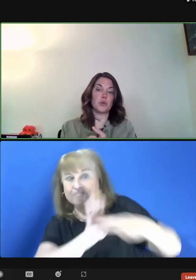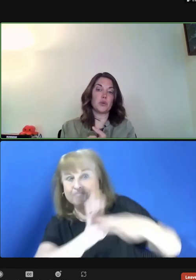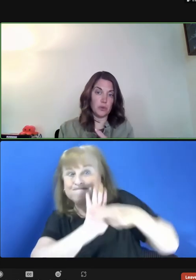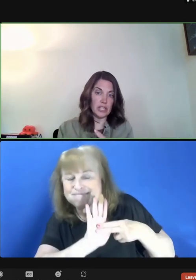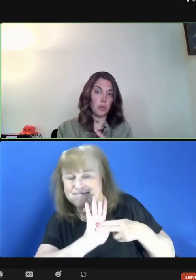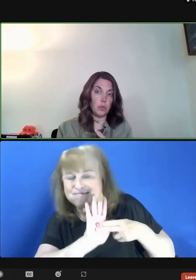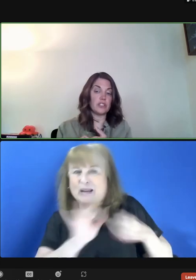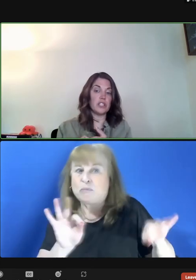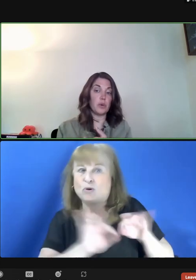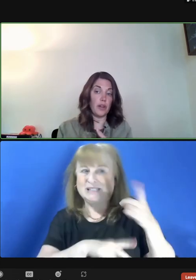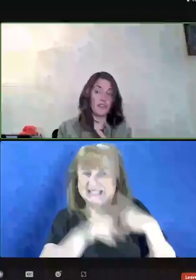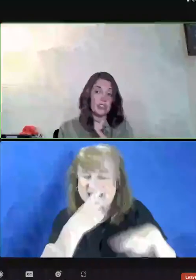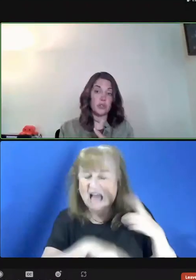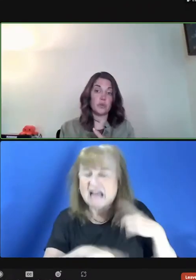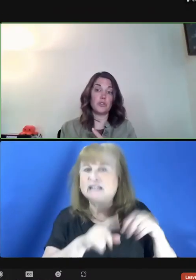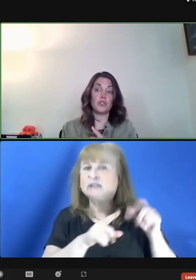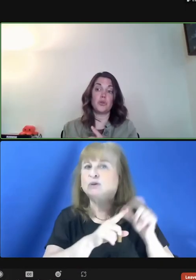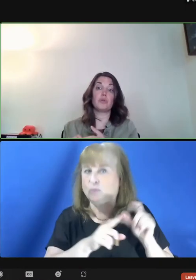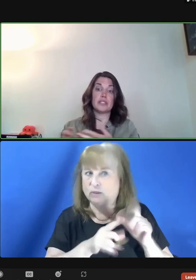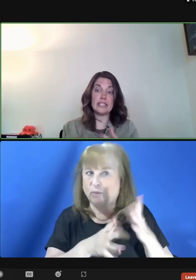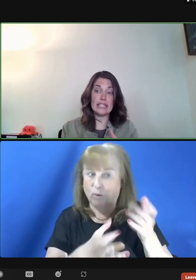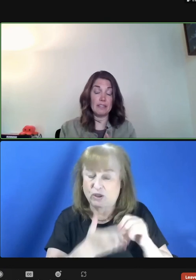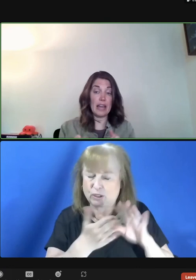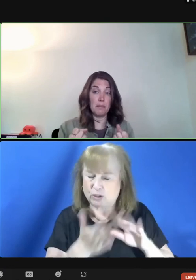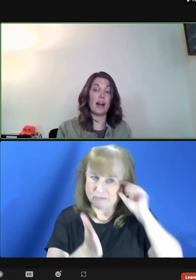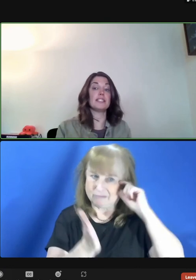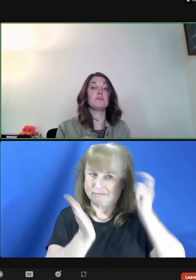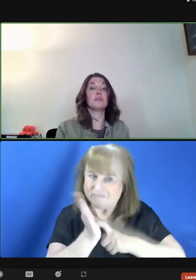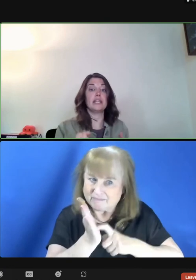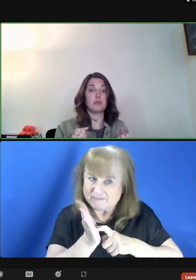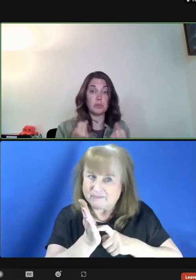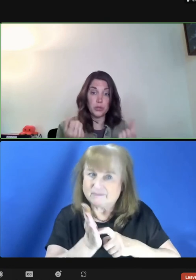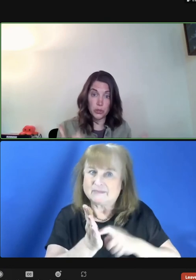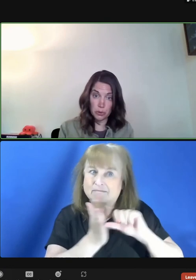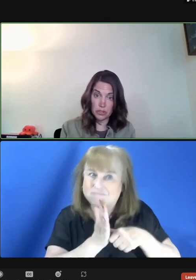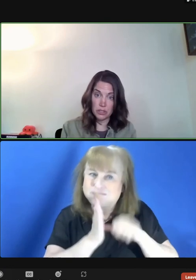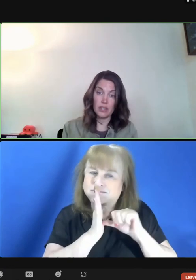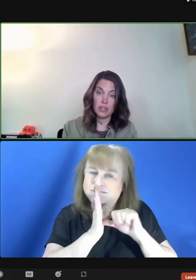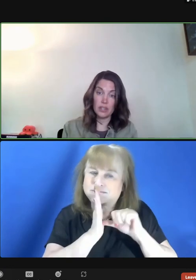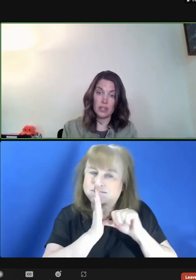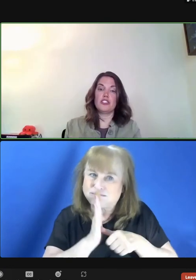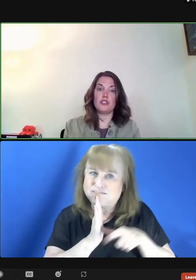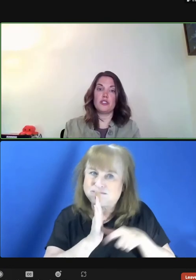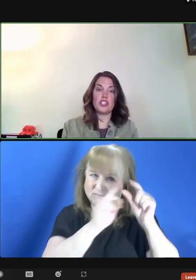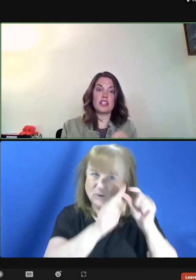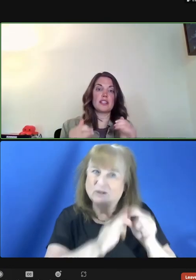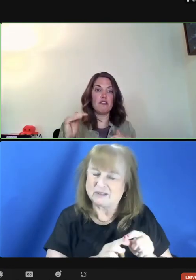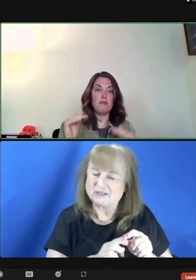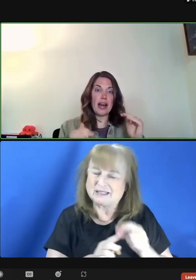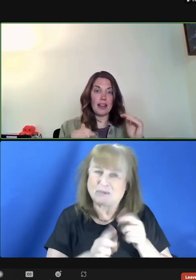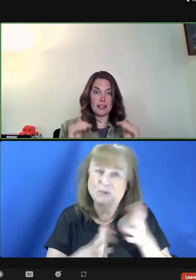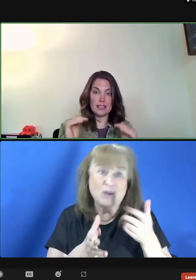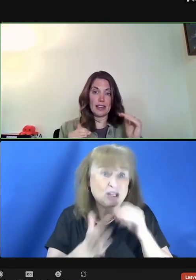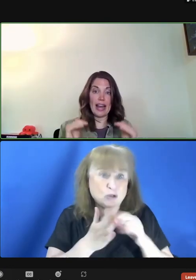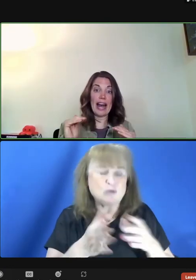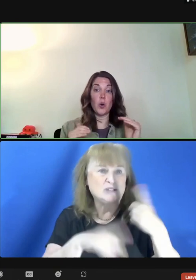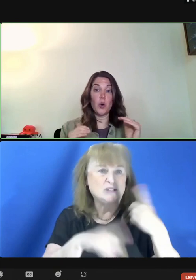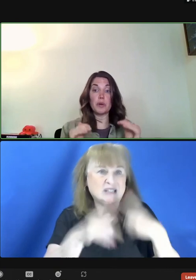key signs or those keywords that we want that student to receive and possibly reproduce. So just kind